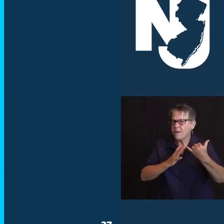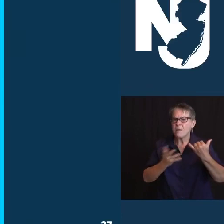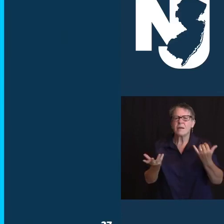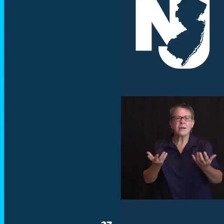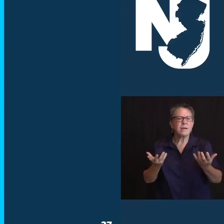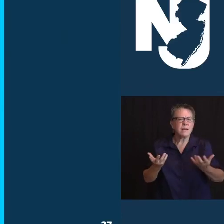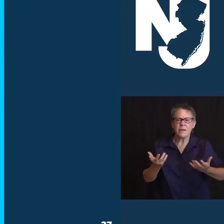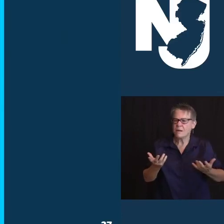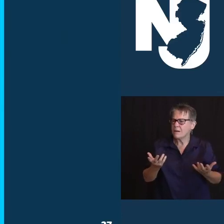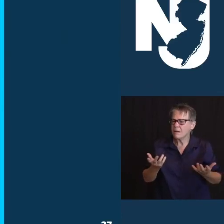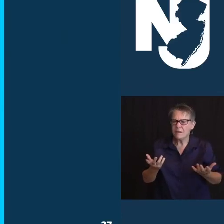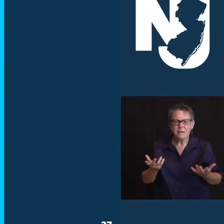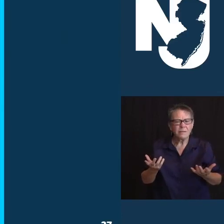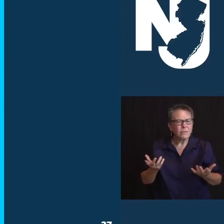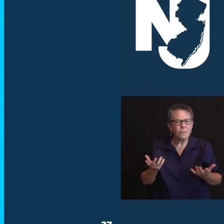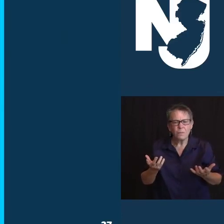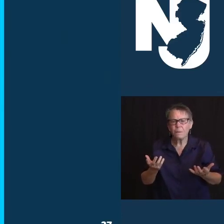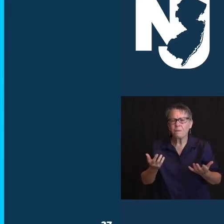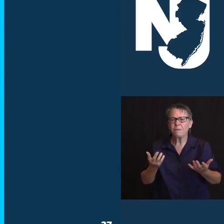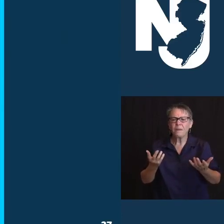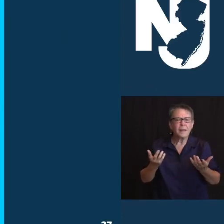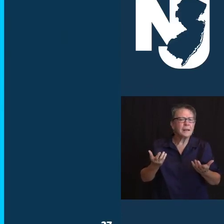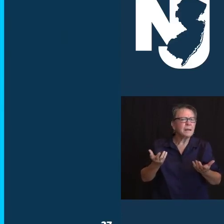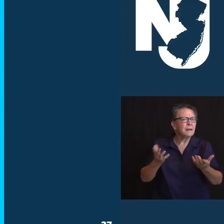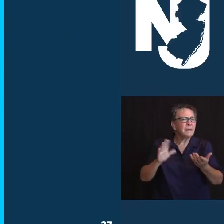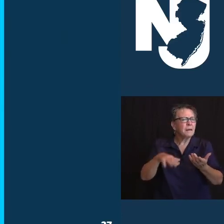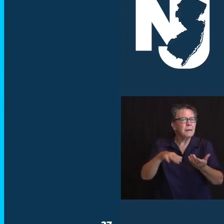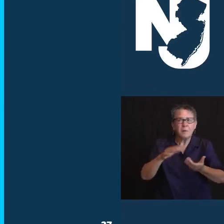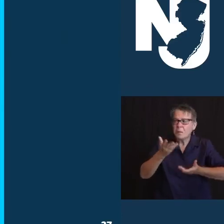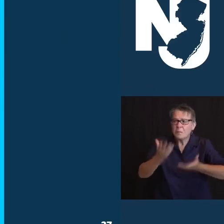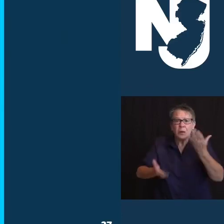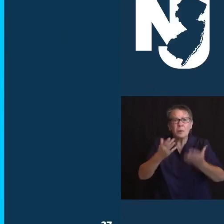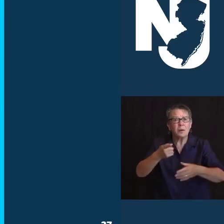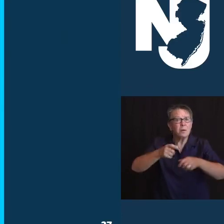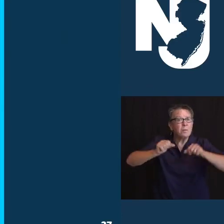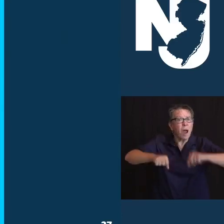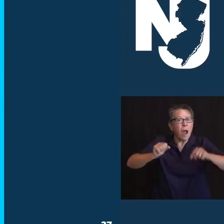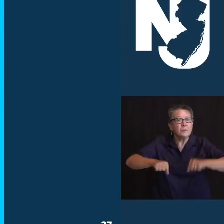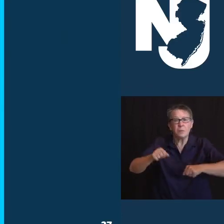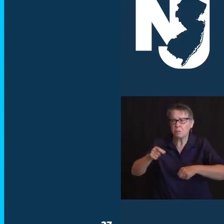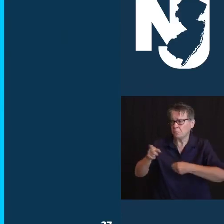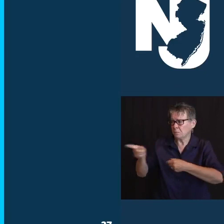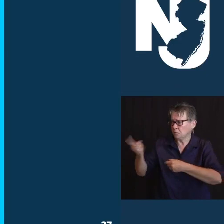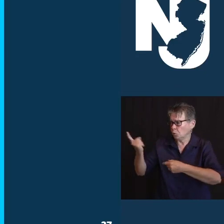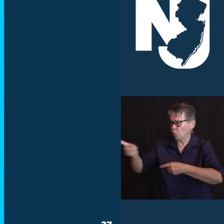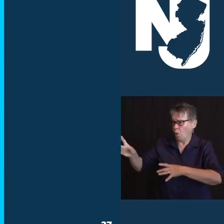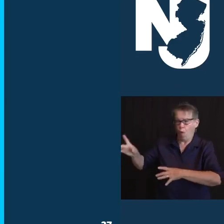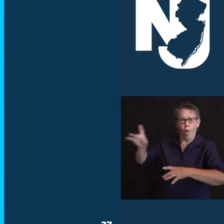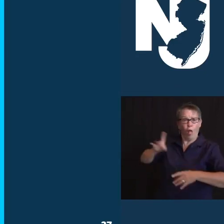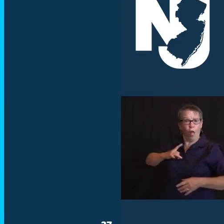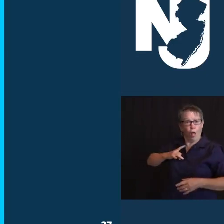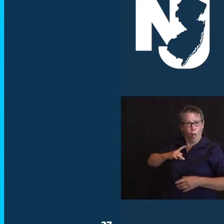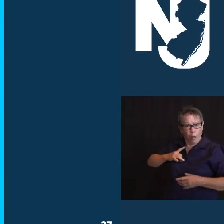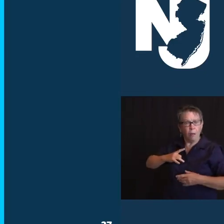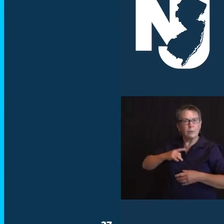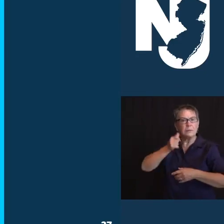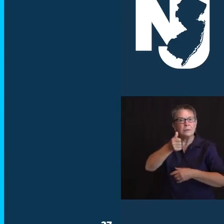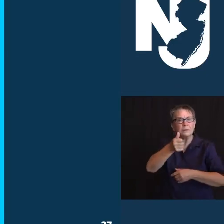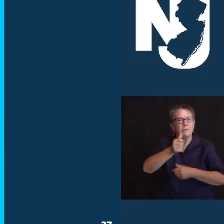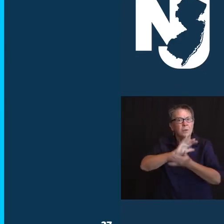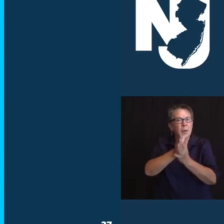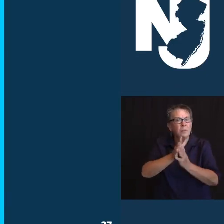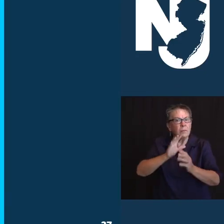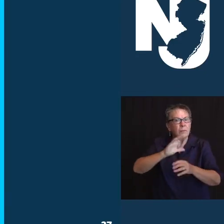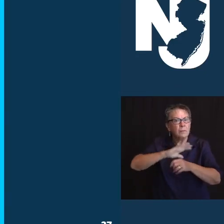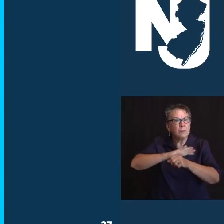life-saving information that will keep you and your loved ones and our communities safe and